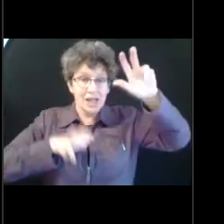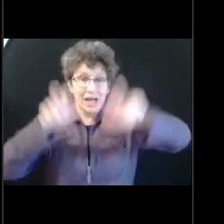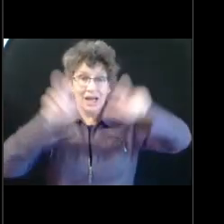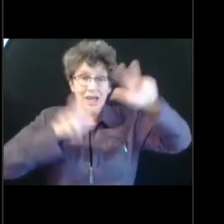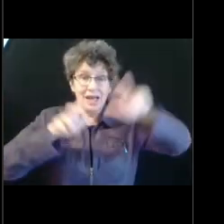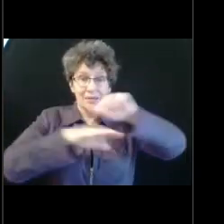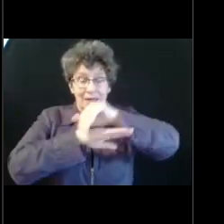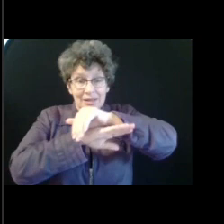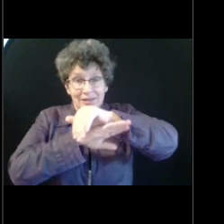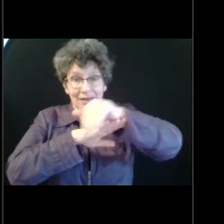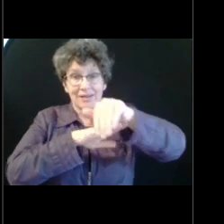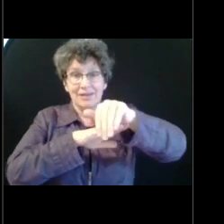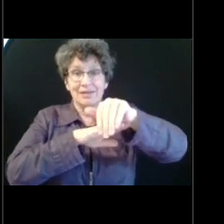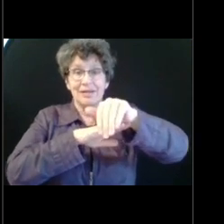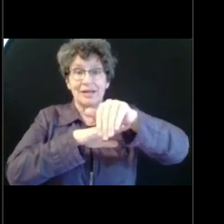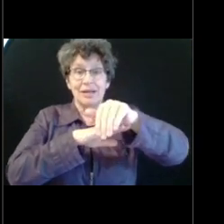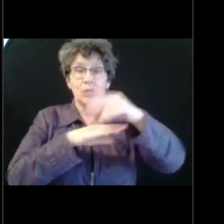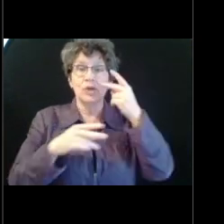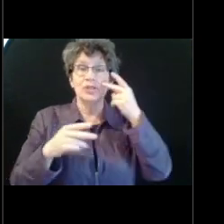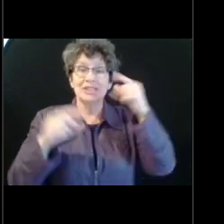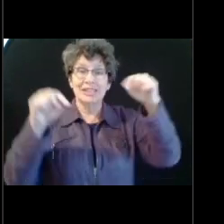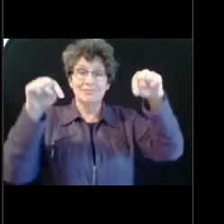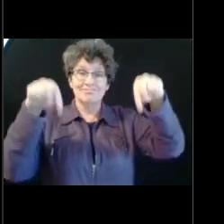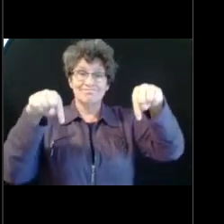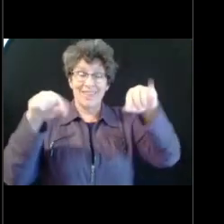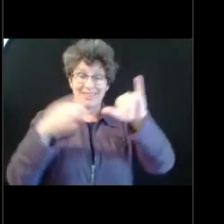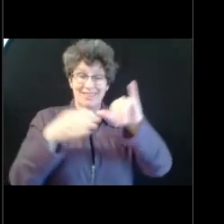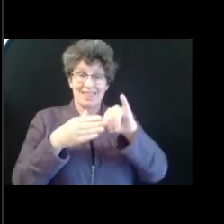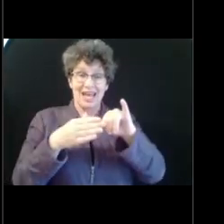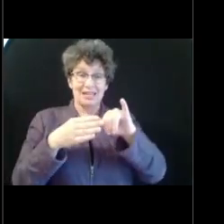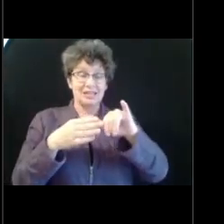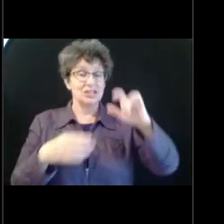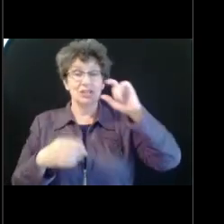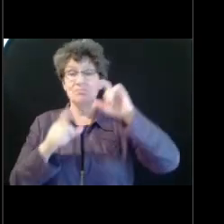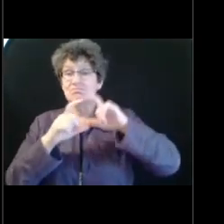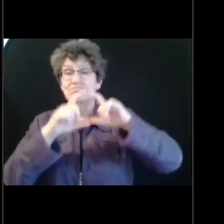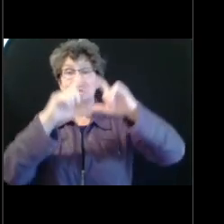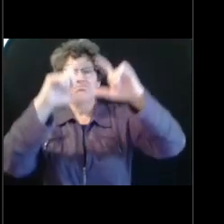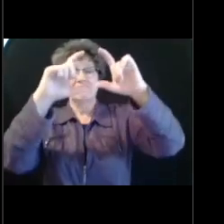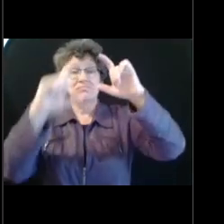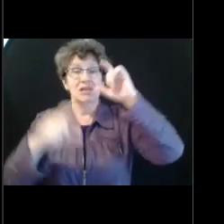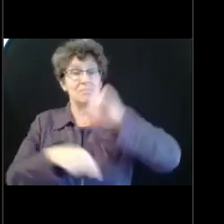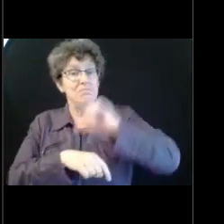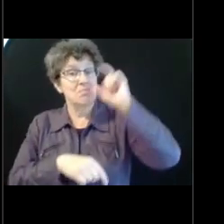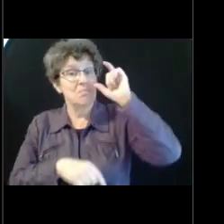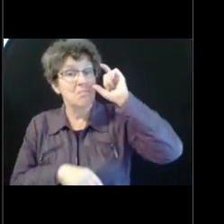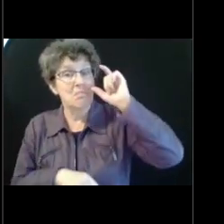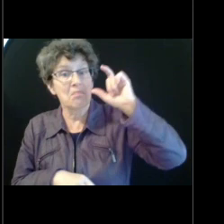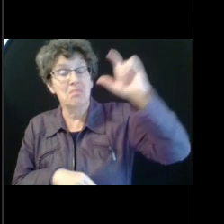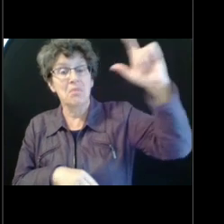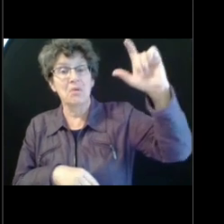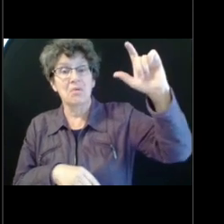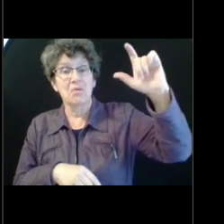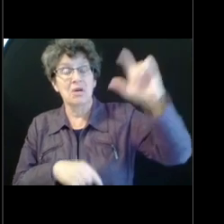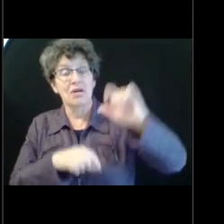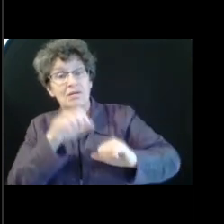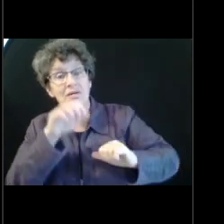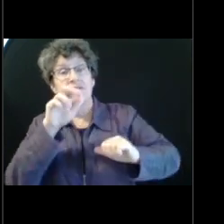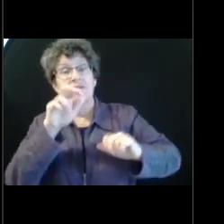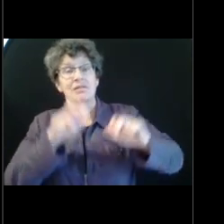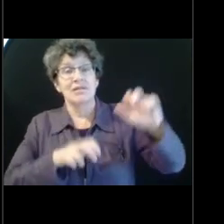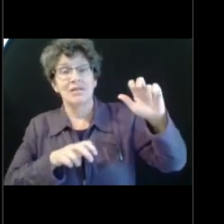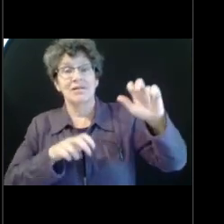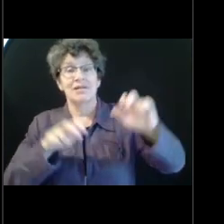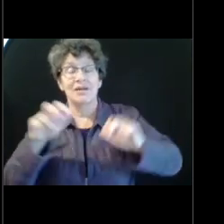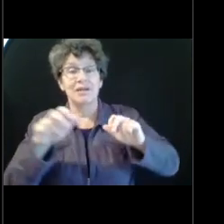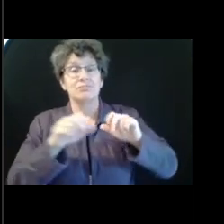were climbing, and not a lot of anything else. It was a long way up. It was dark. It seemed to